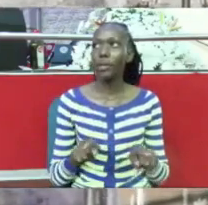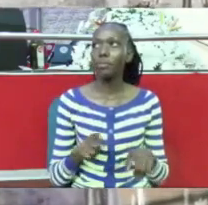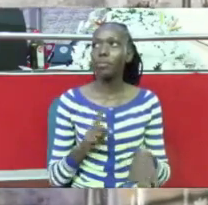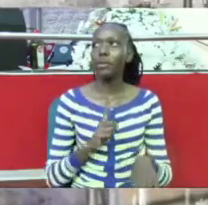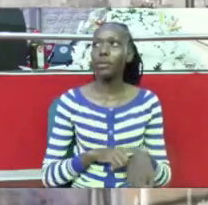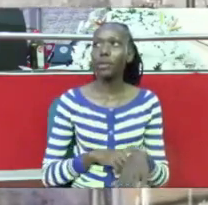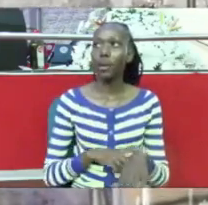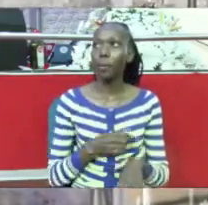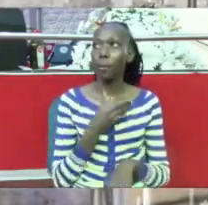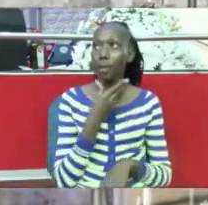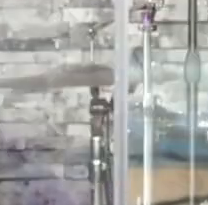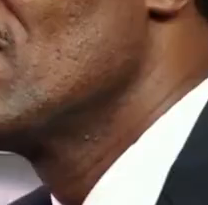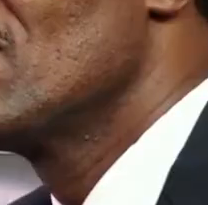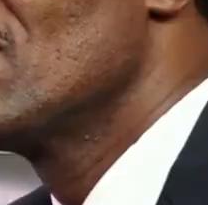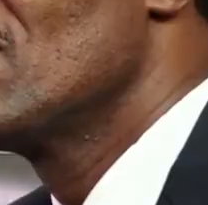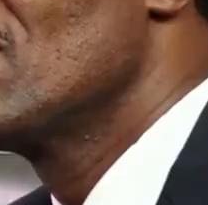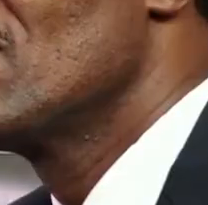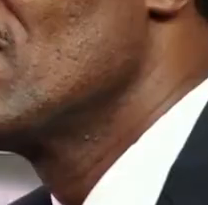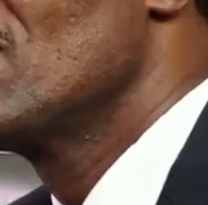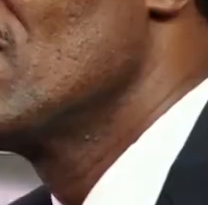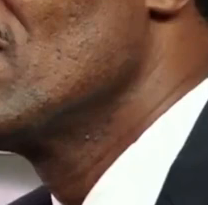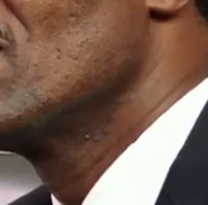pale mawindoni. And